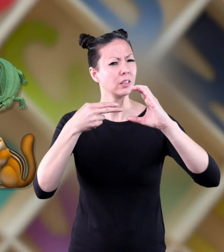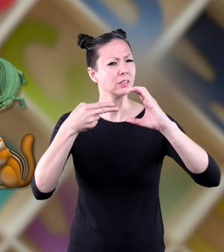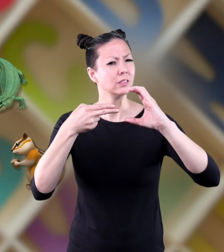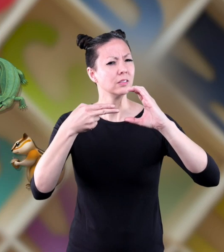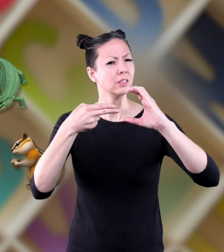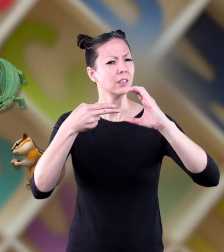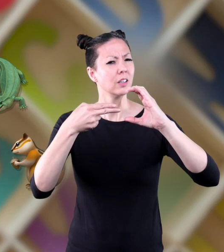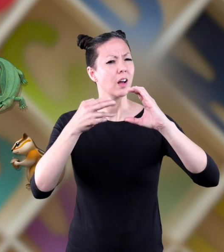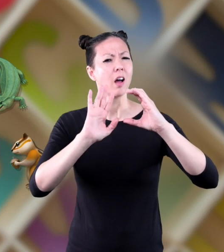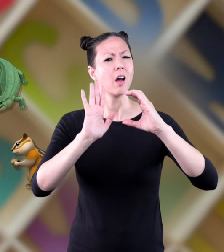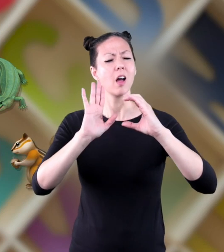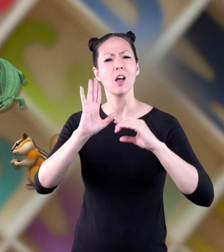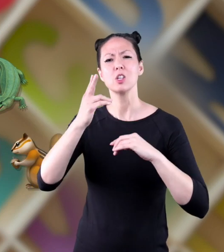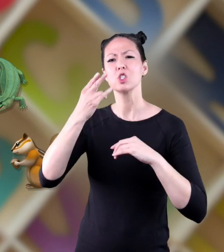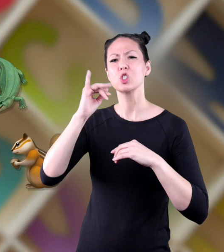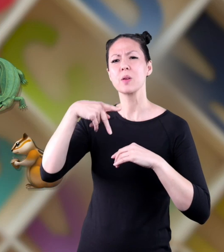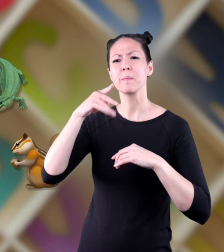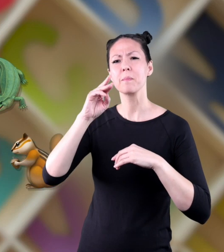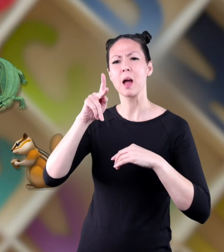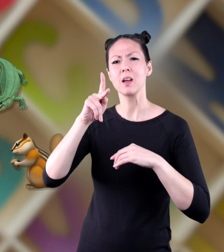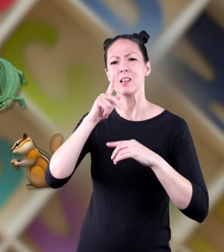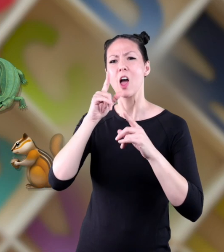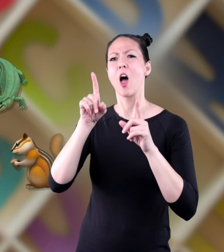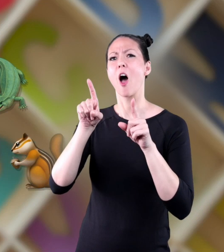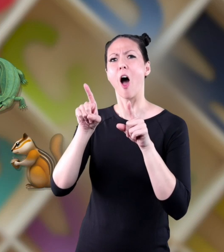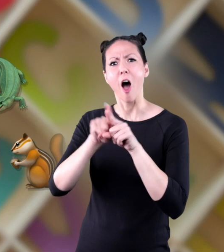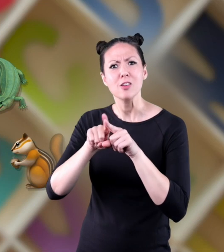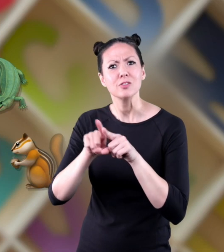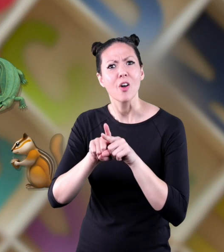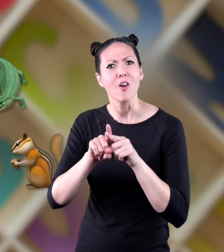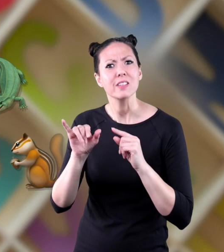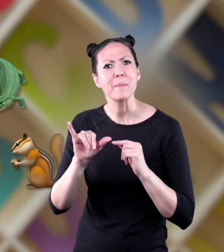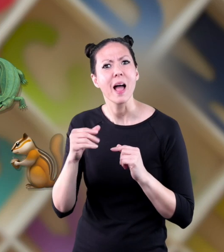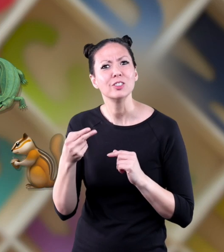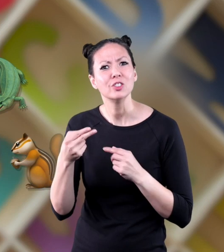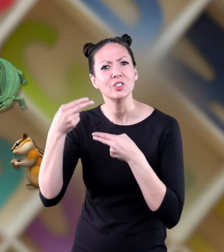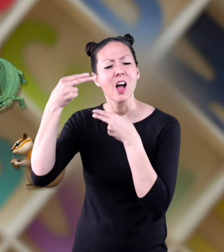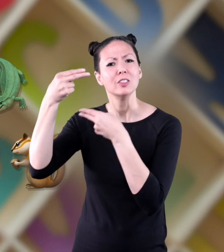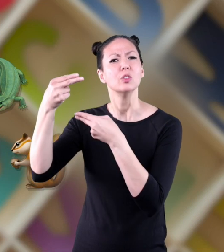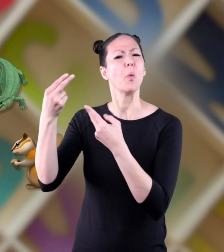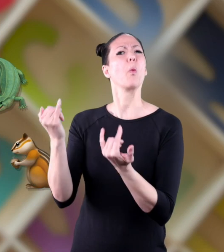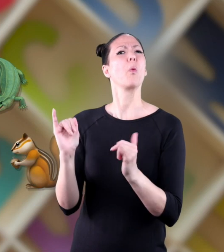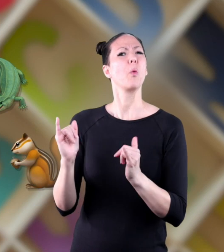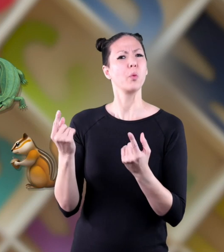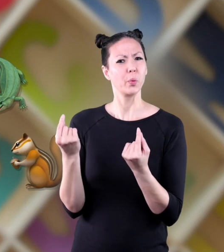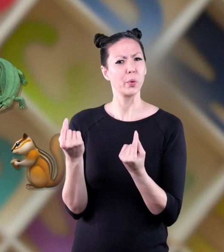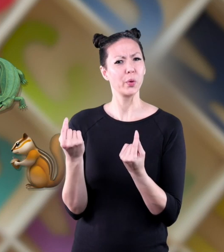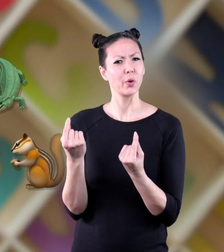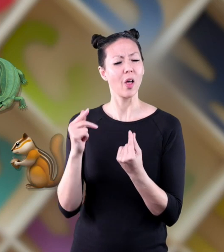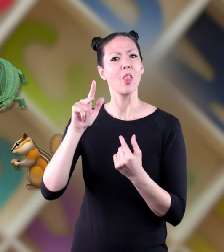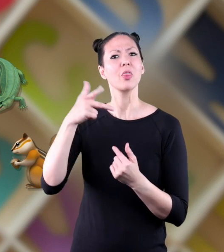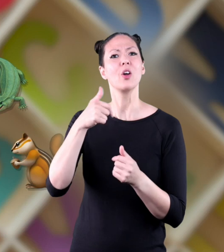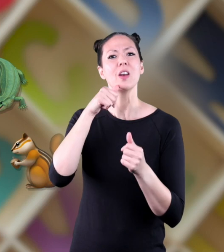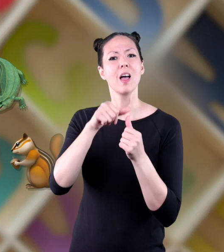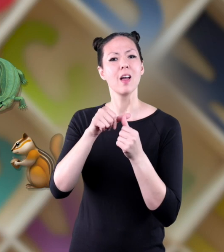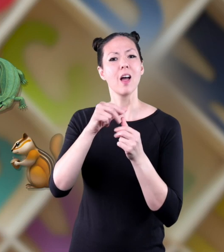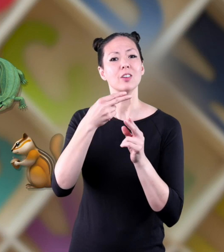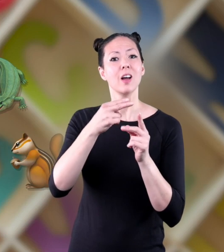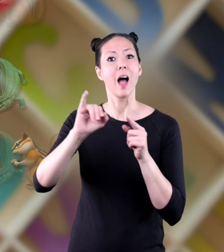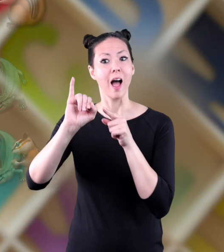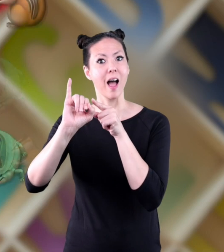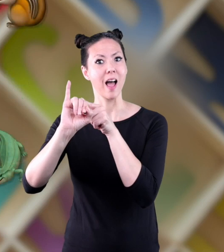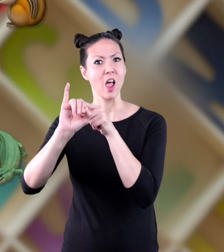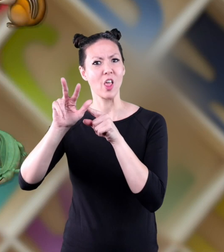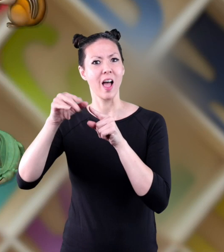minute, the second letter in chipmunk is also H. So how do we handle that? Go to the third letter, which is